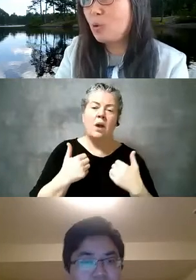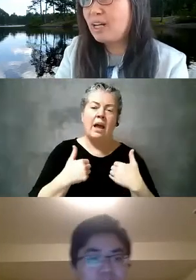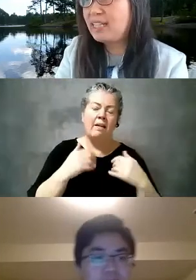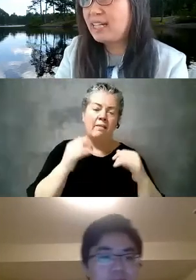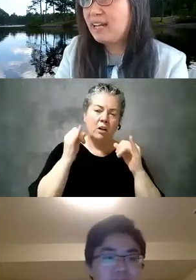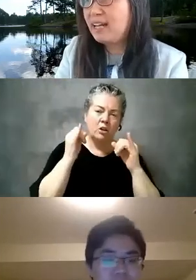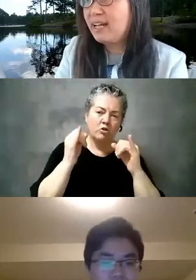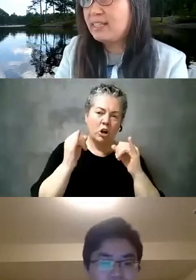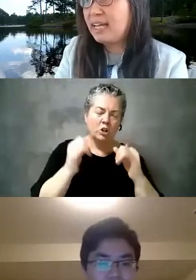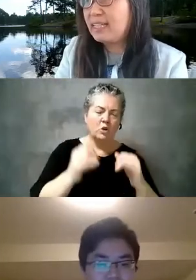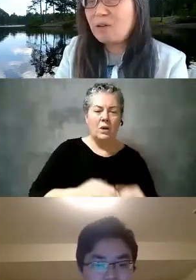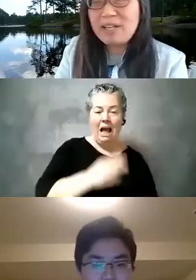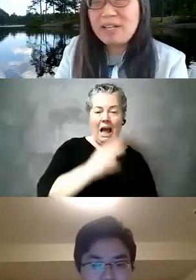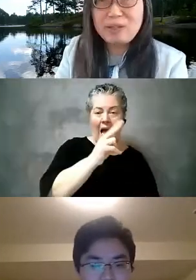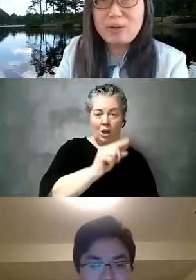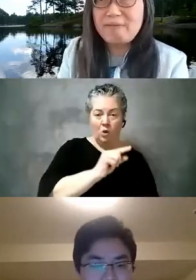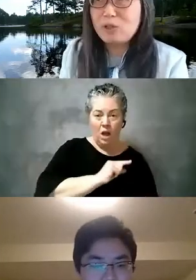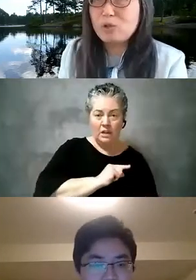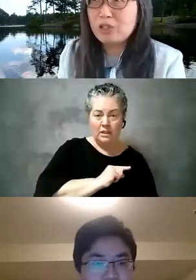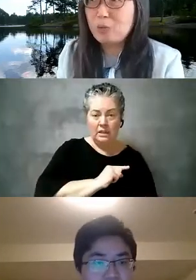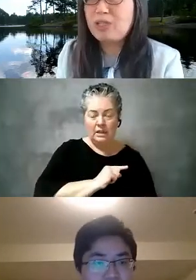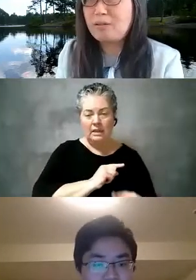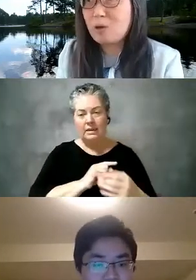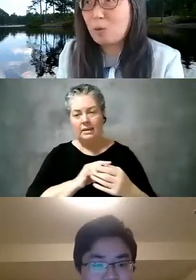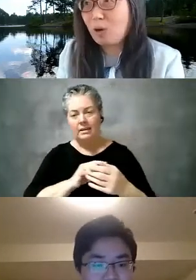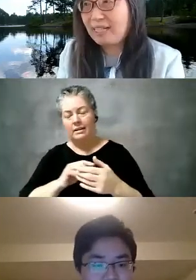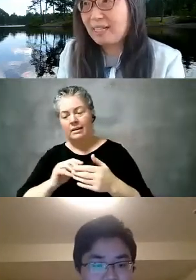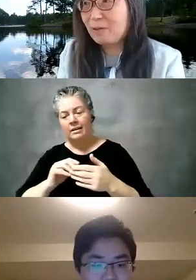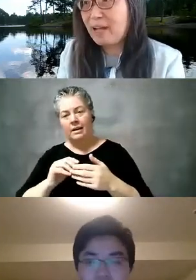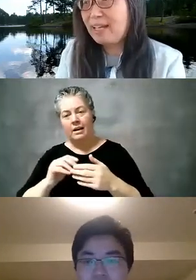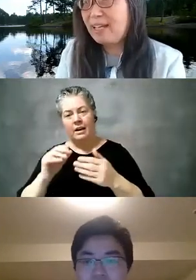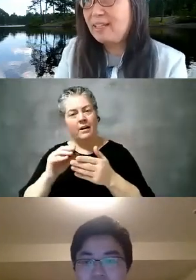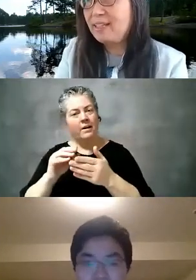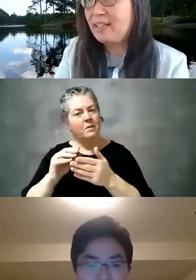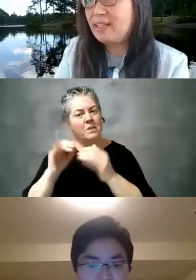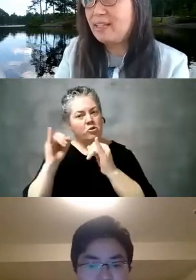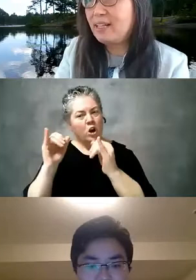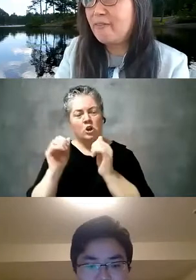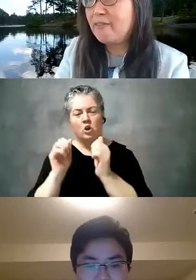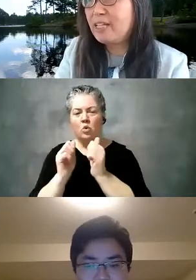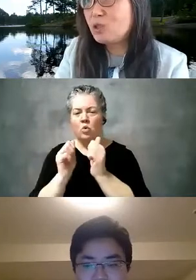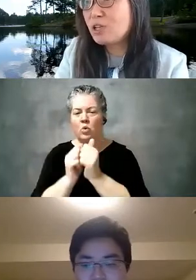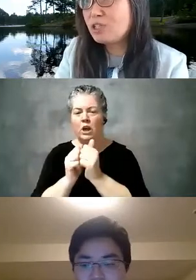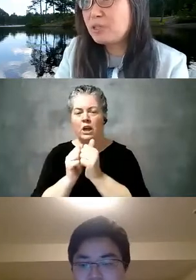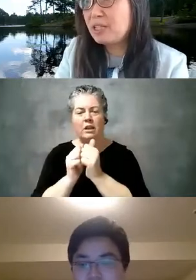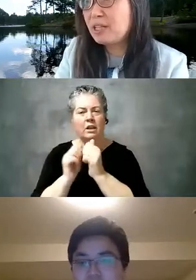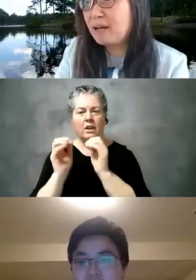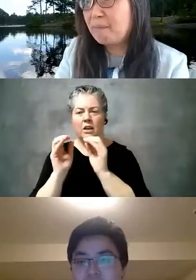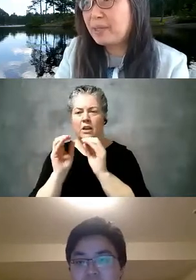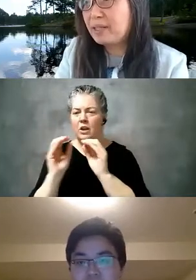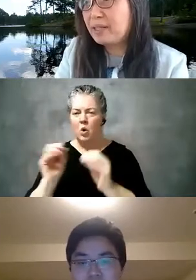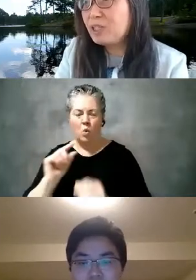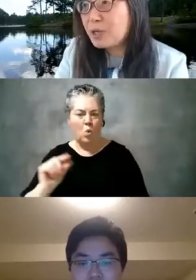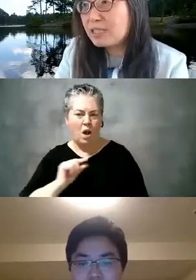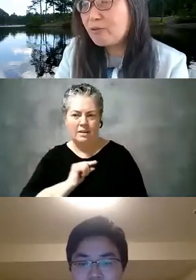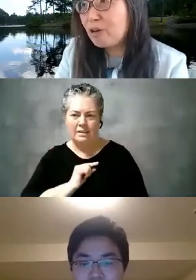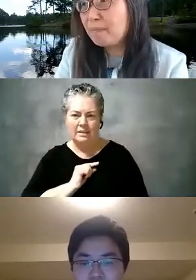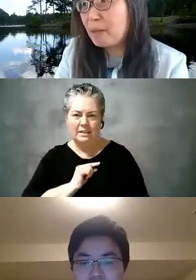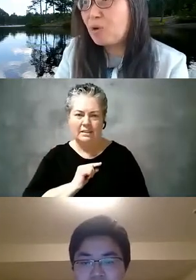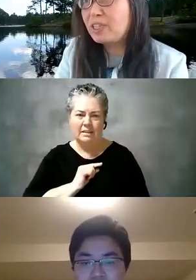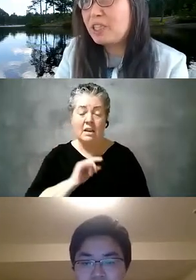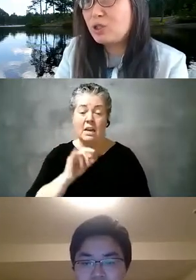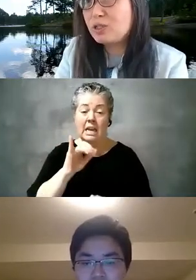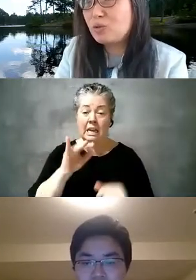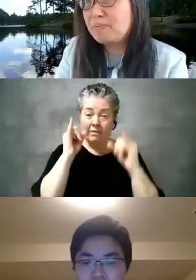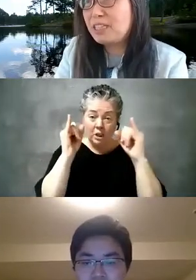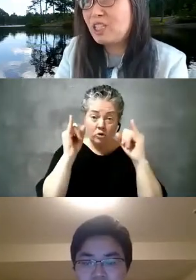higher quality, and at the lower end, we have instruction with lower quality, right? If the instruction was untransformed,